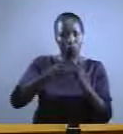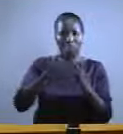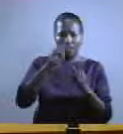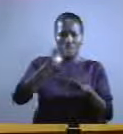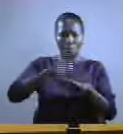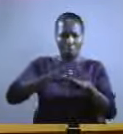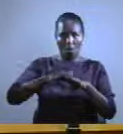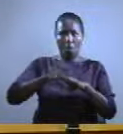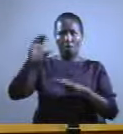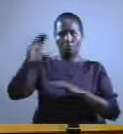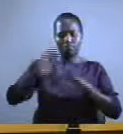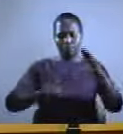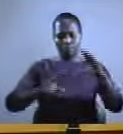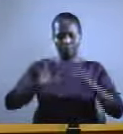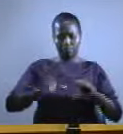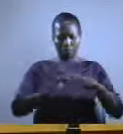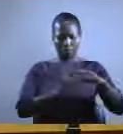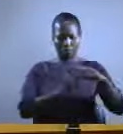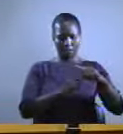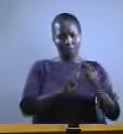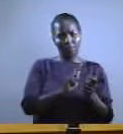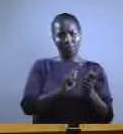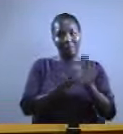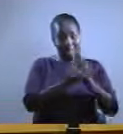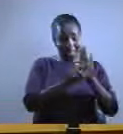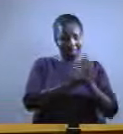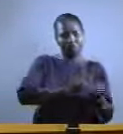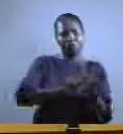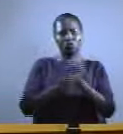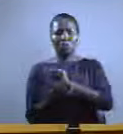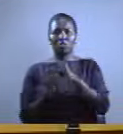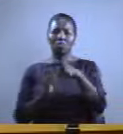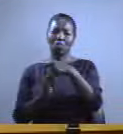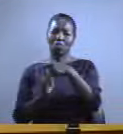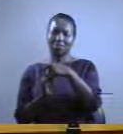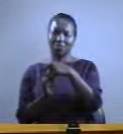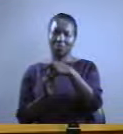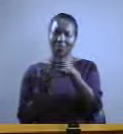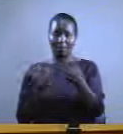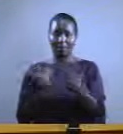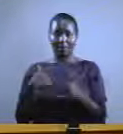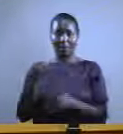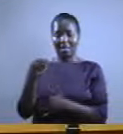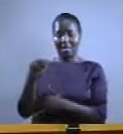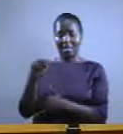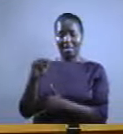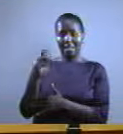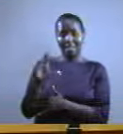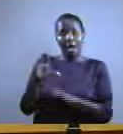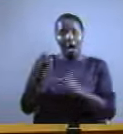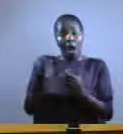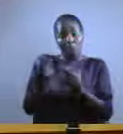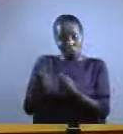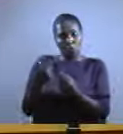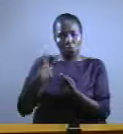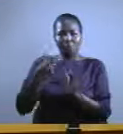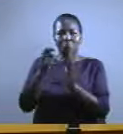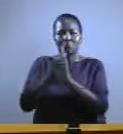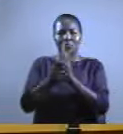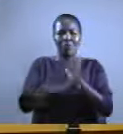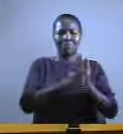creating great debt sustainability. This, the ANC government is doing as a policy position, and we are